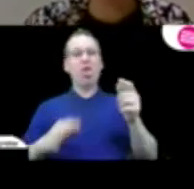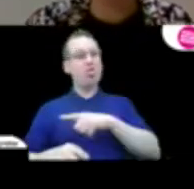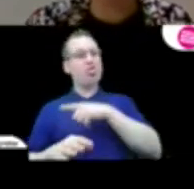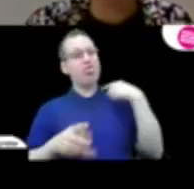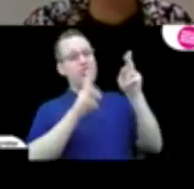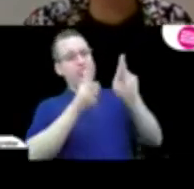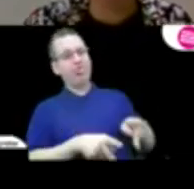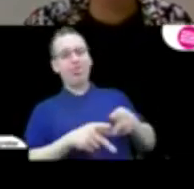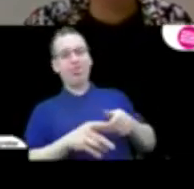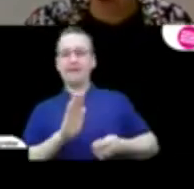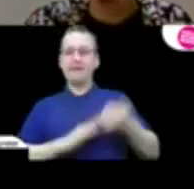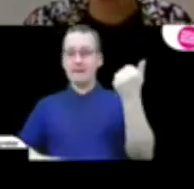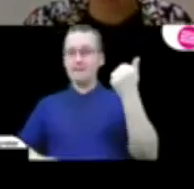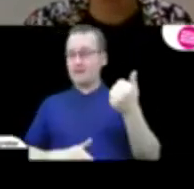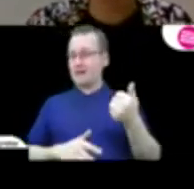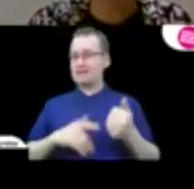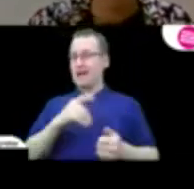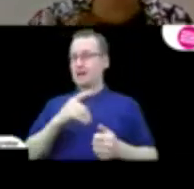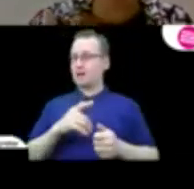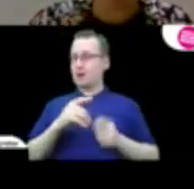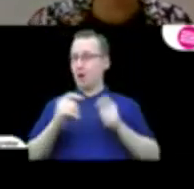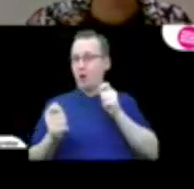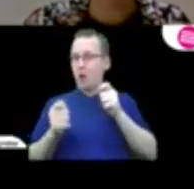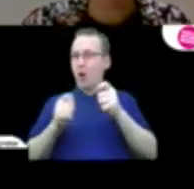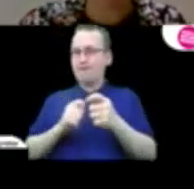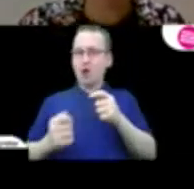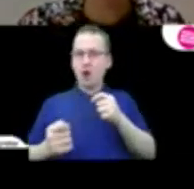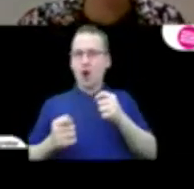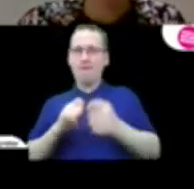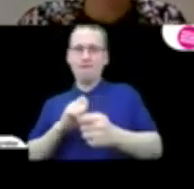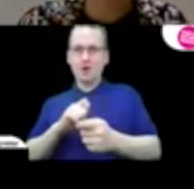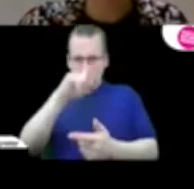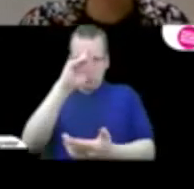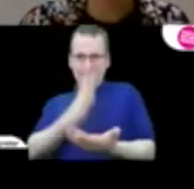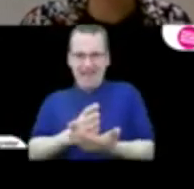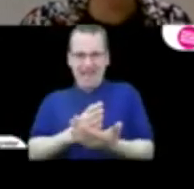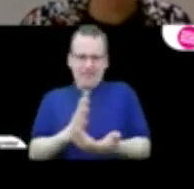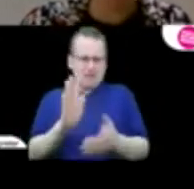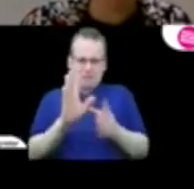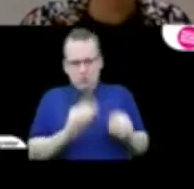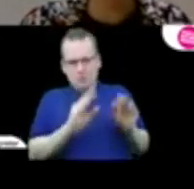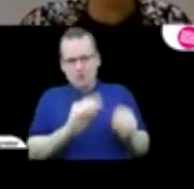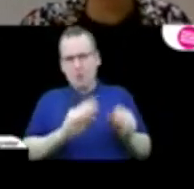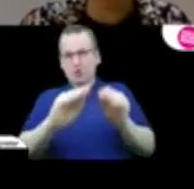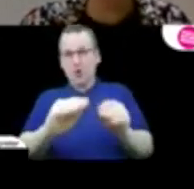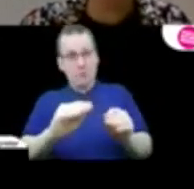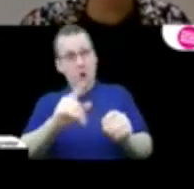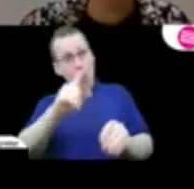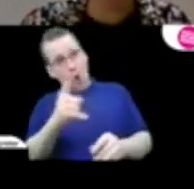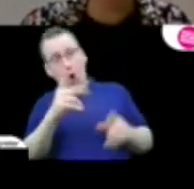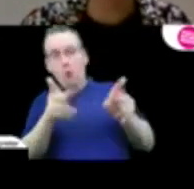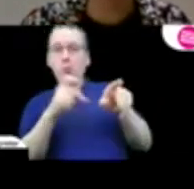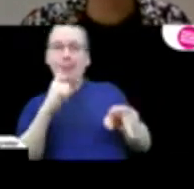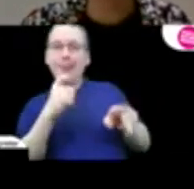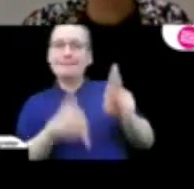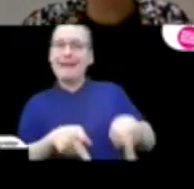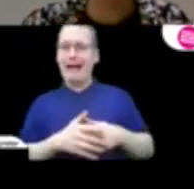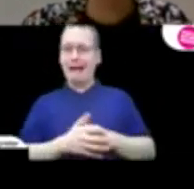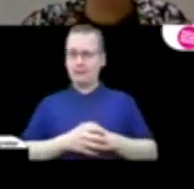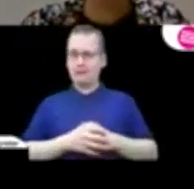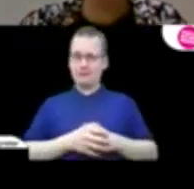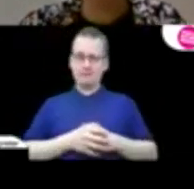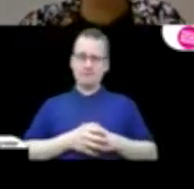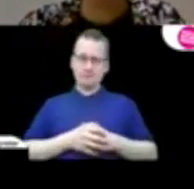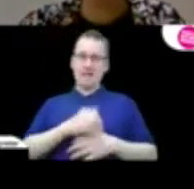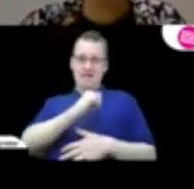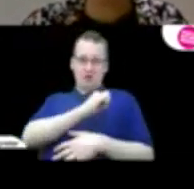abandon their new faith or face death. He's particularly remembered for murdering Christians who were trying